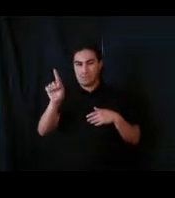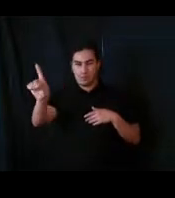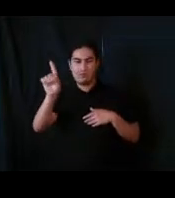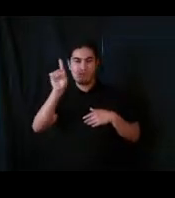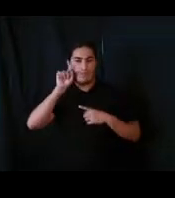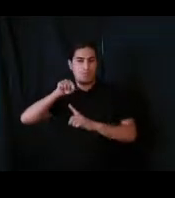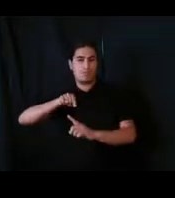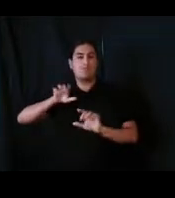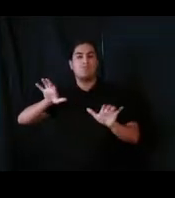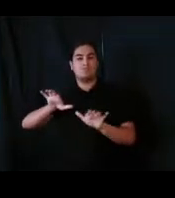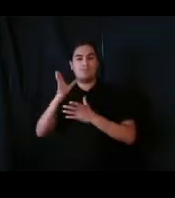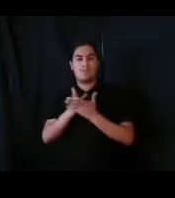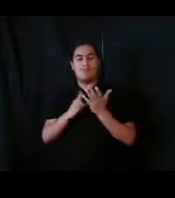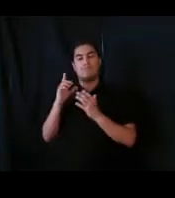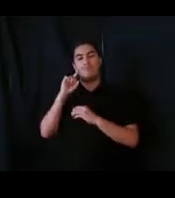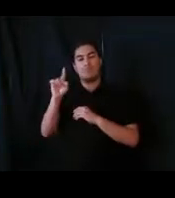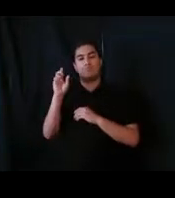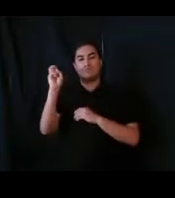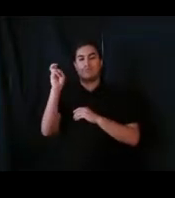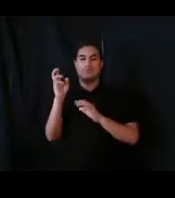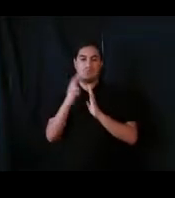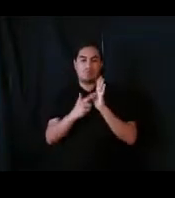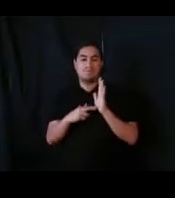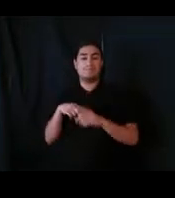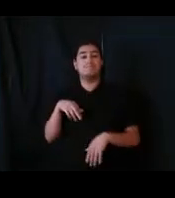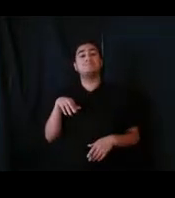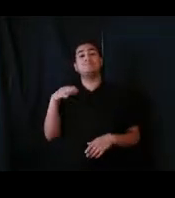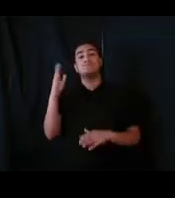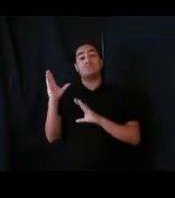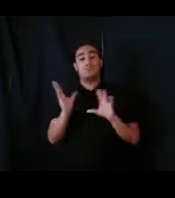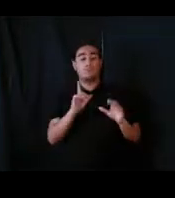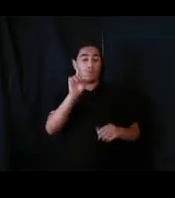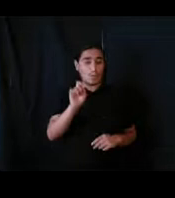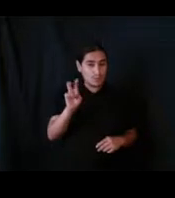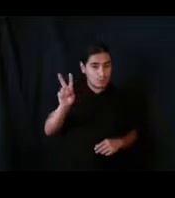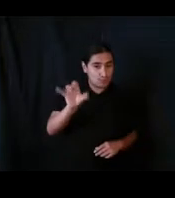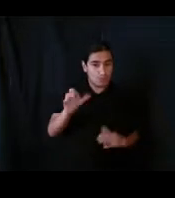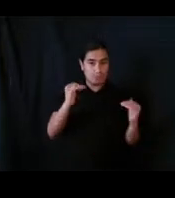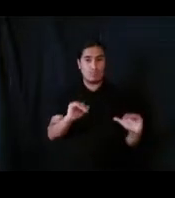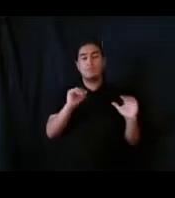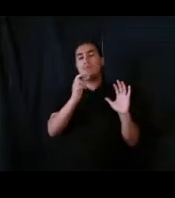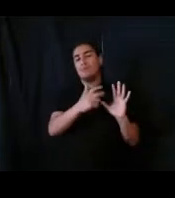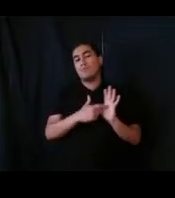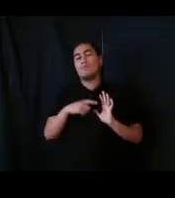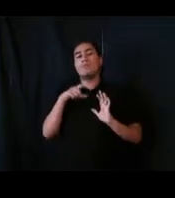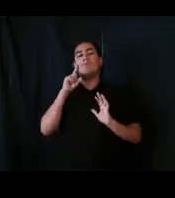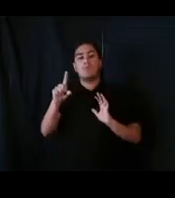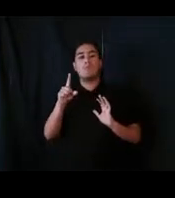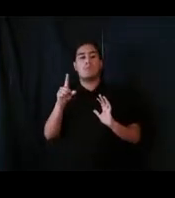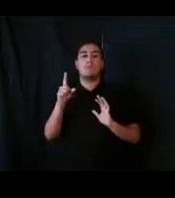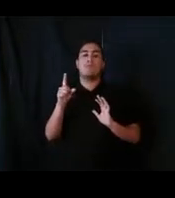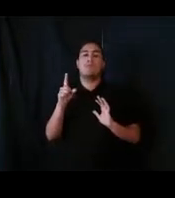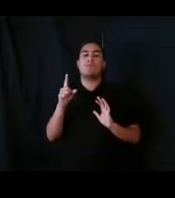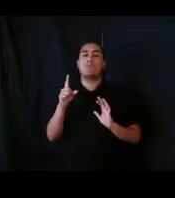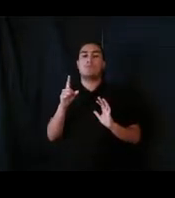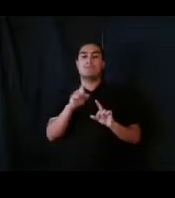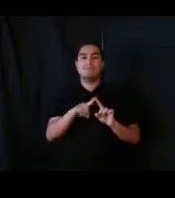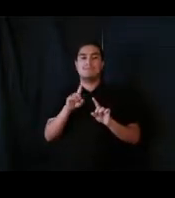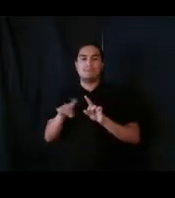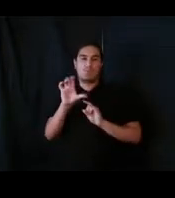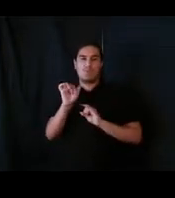the of the proposed guidelines then strategy 1.2 to require projects to be included in comprehensive multimodal corridor